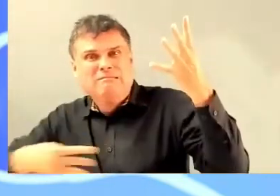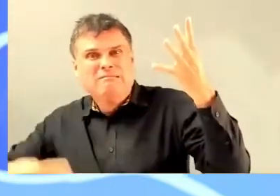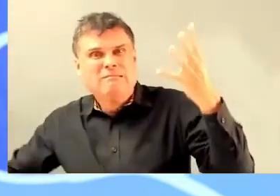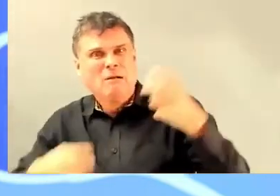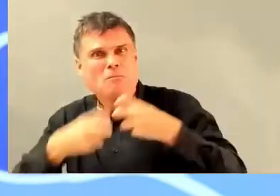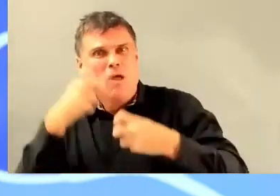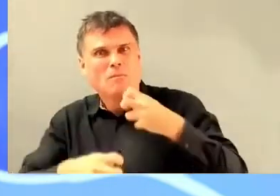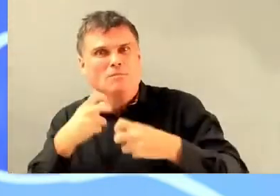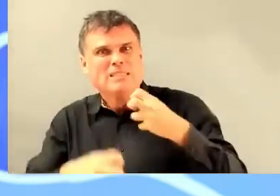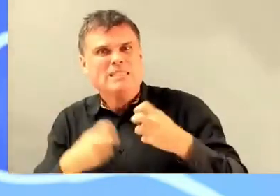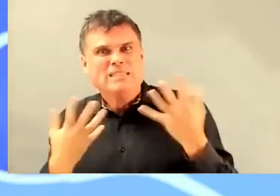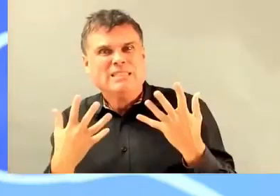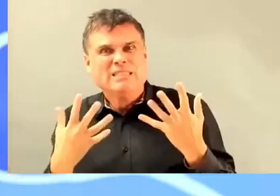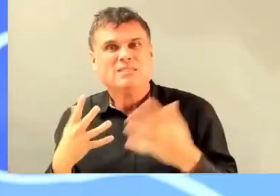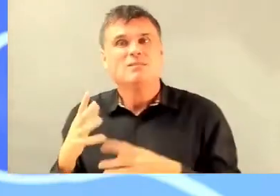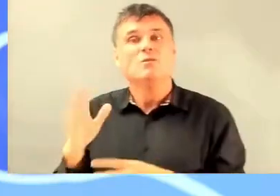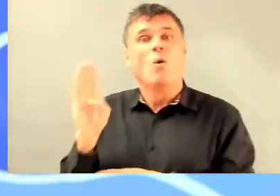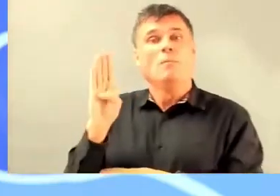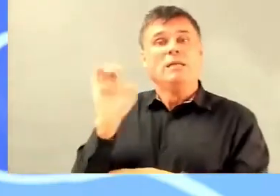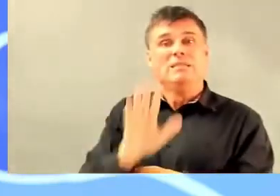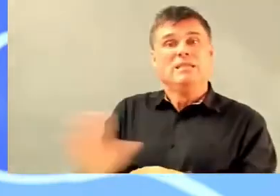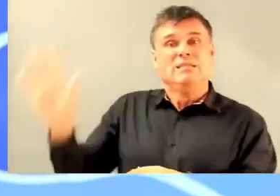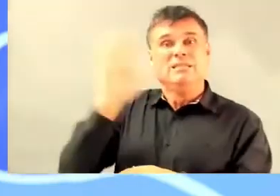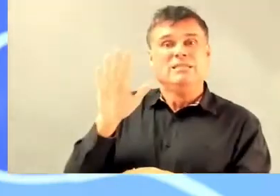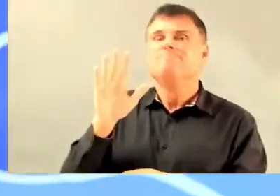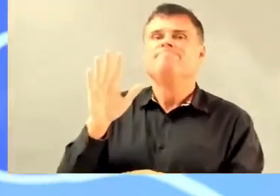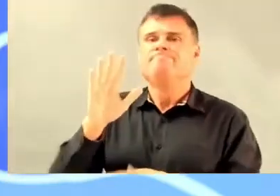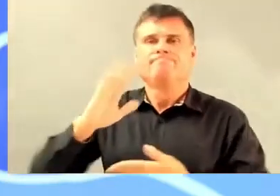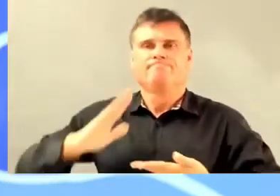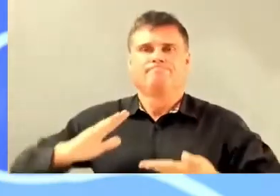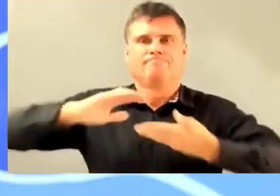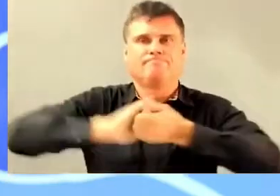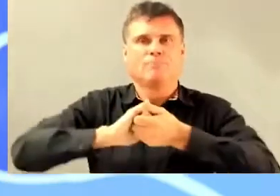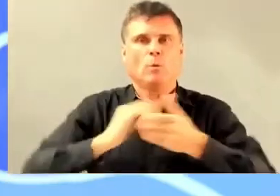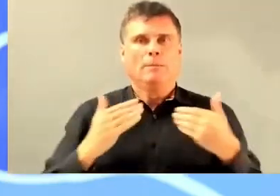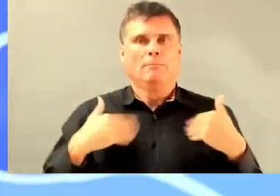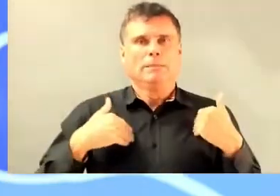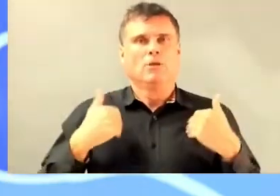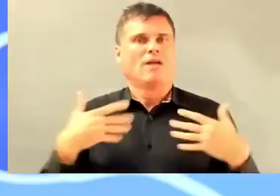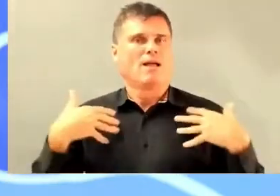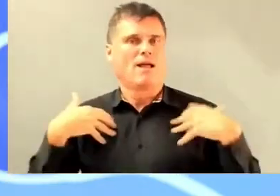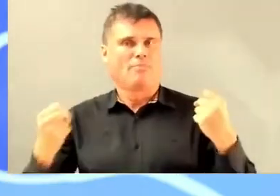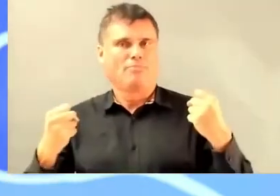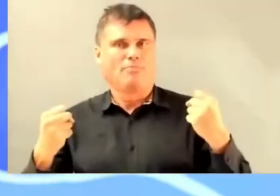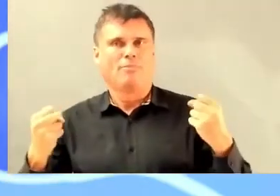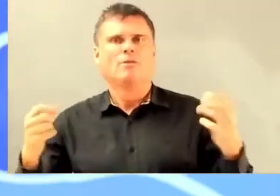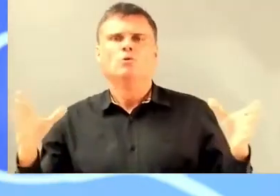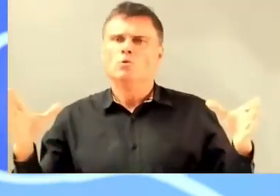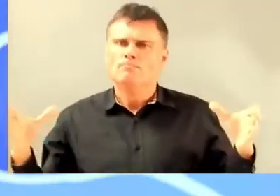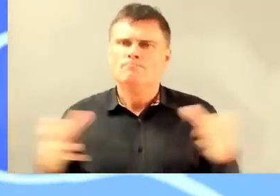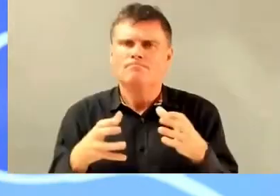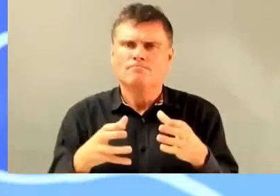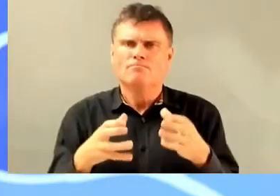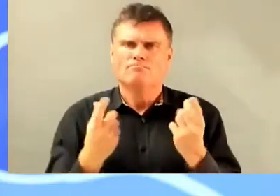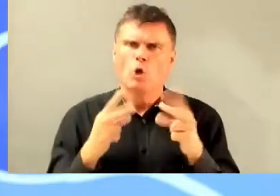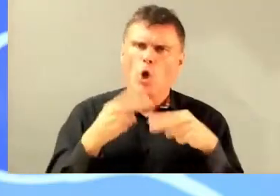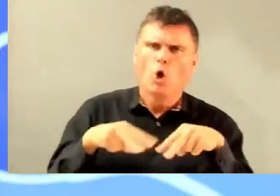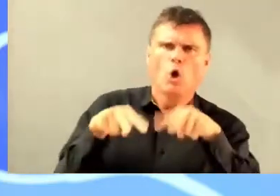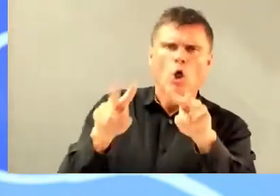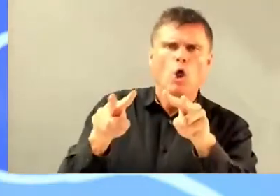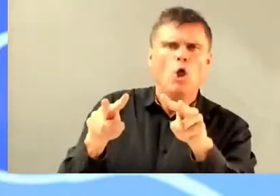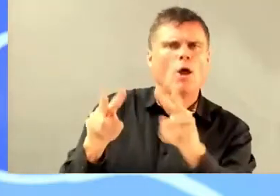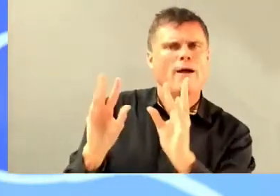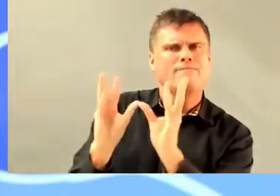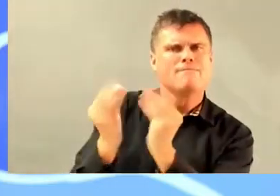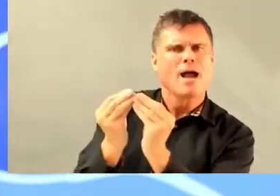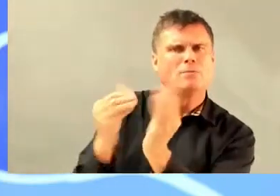the Health Ministry to bring about the changes to family medicine more appealing. Introducing the new family physician payment model